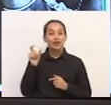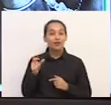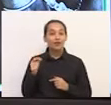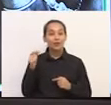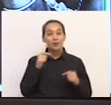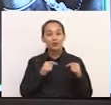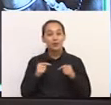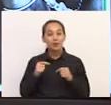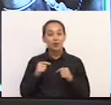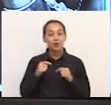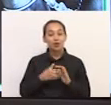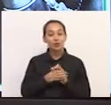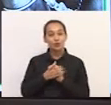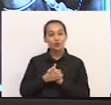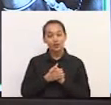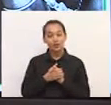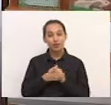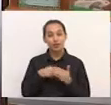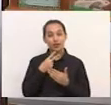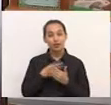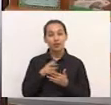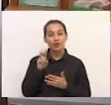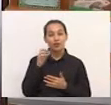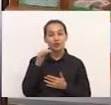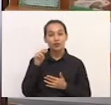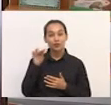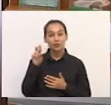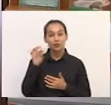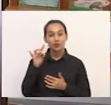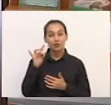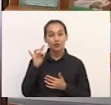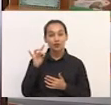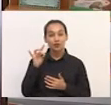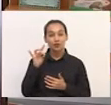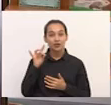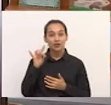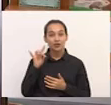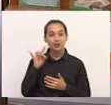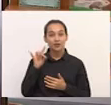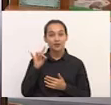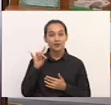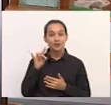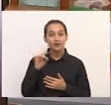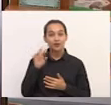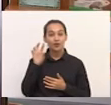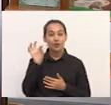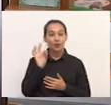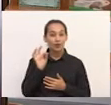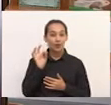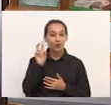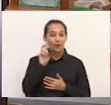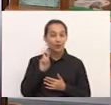sifatida qaraladi. Boychibor Alpomishning chipor, ya'ni ola bula oq-qora oti